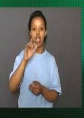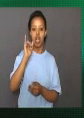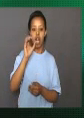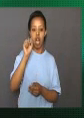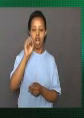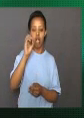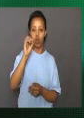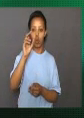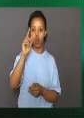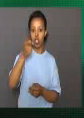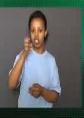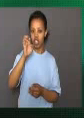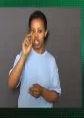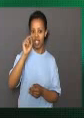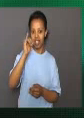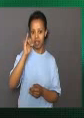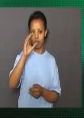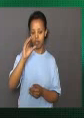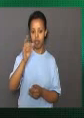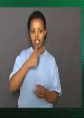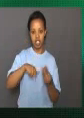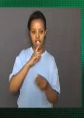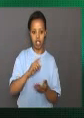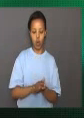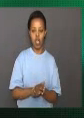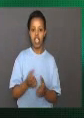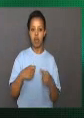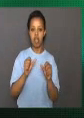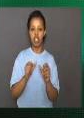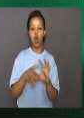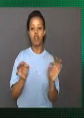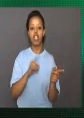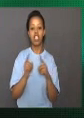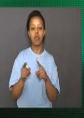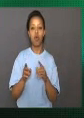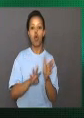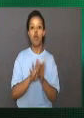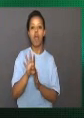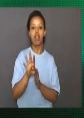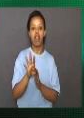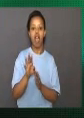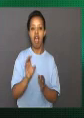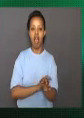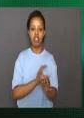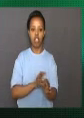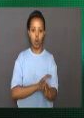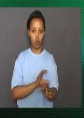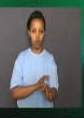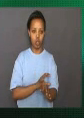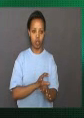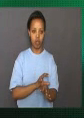cycles. The next sentence should read, when bacteria cells